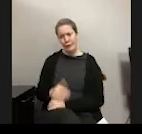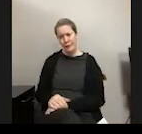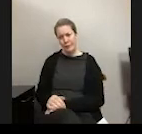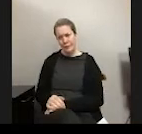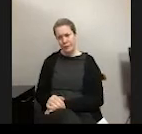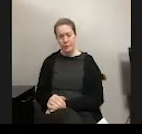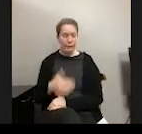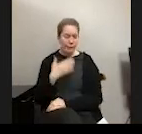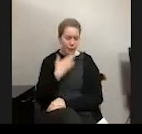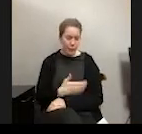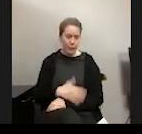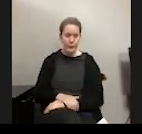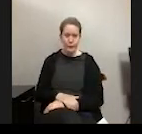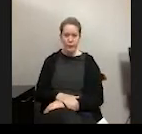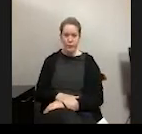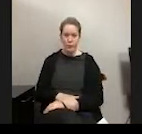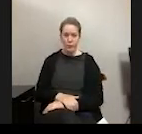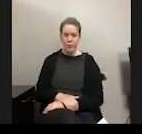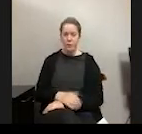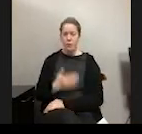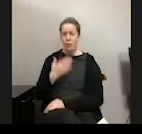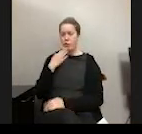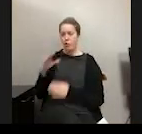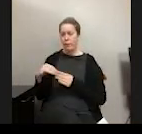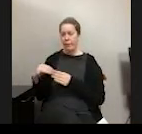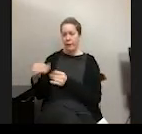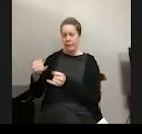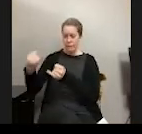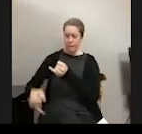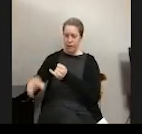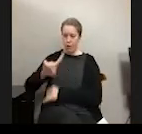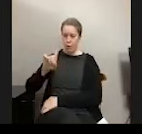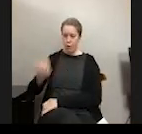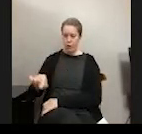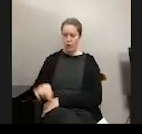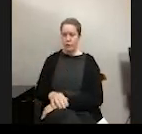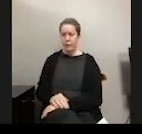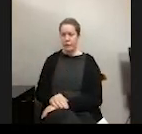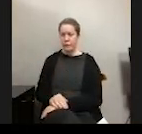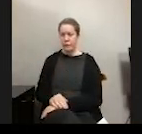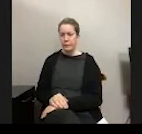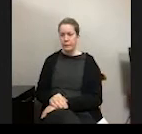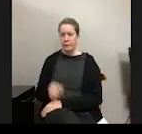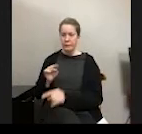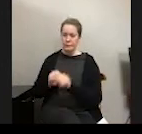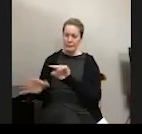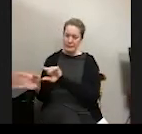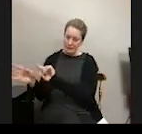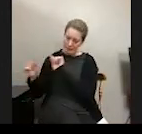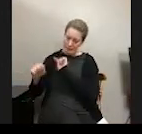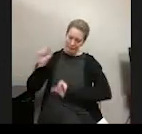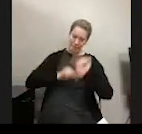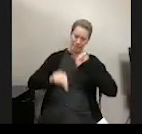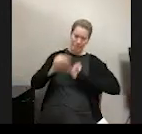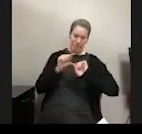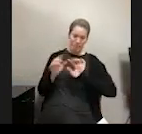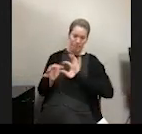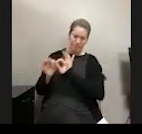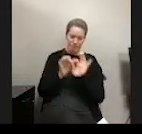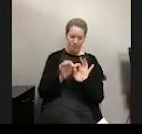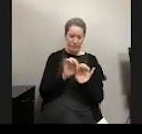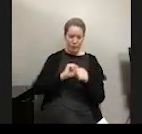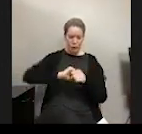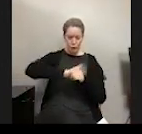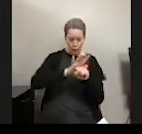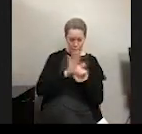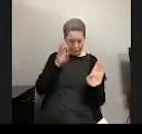lead to our final question here, which is, I guess, bringing it back to COVID as we started. Public art